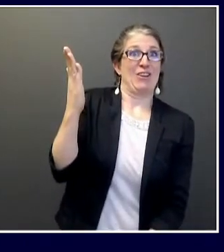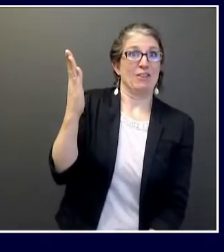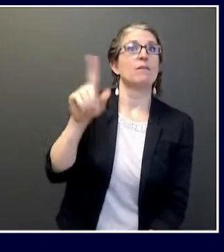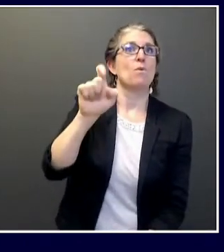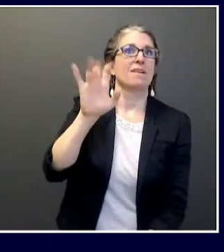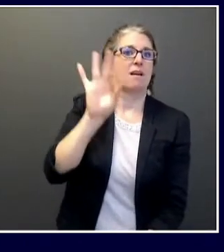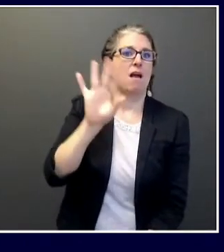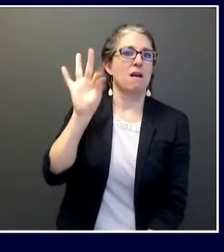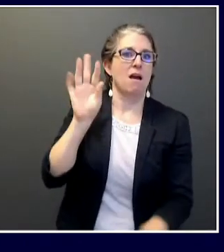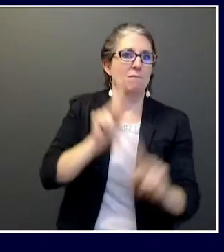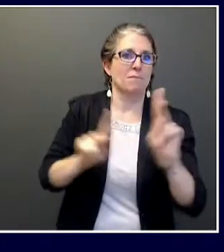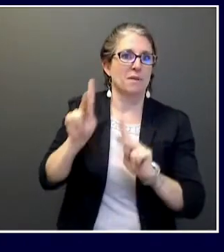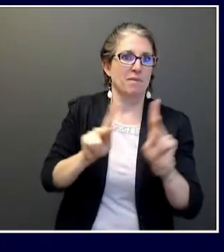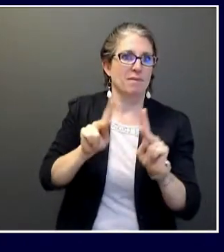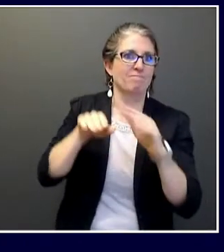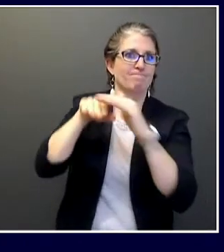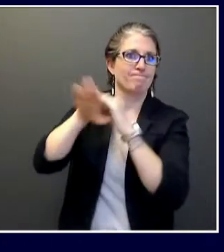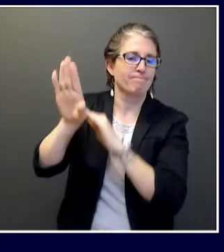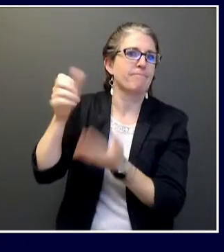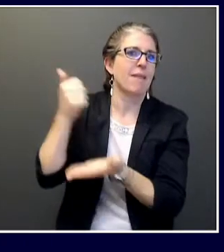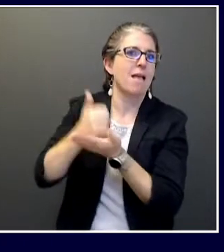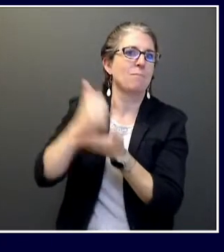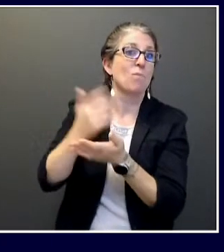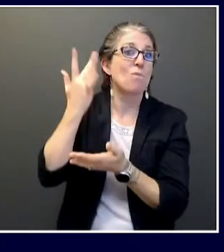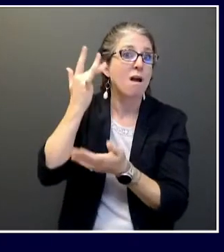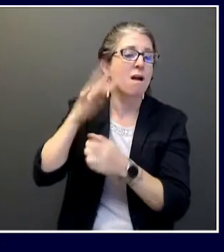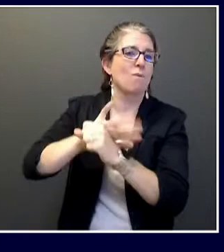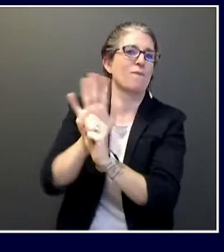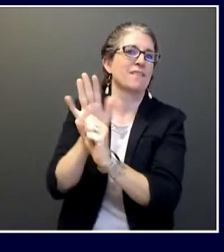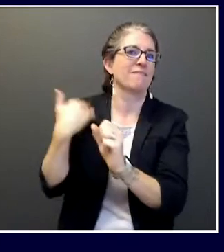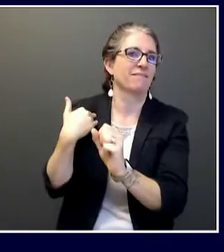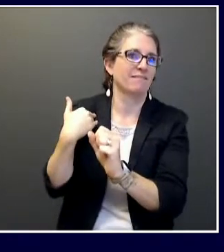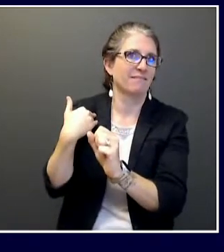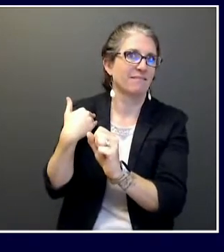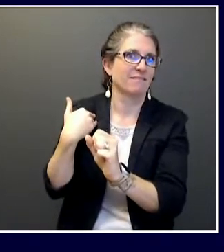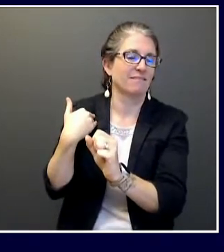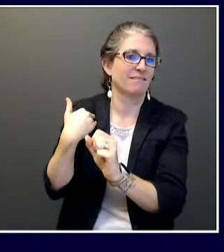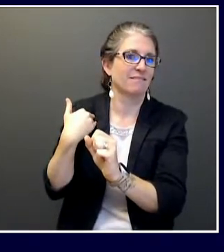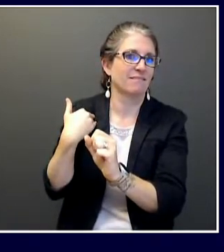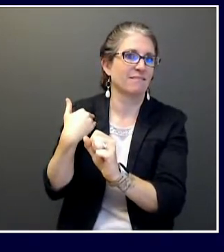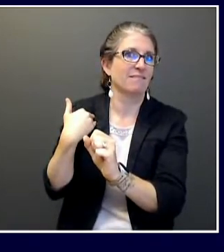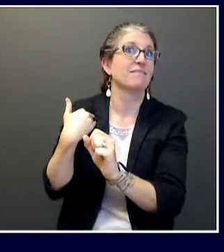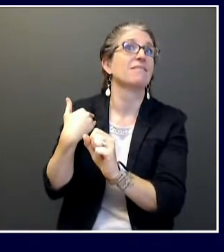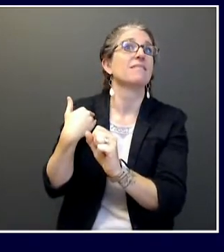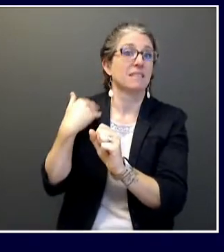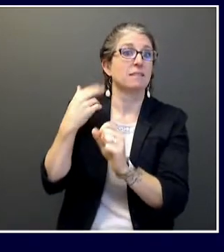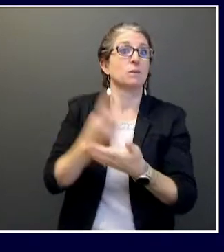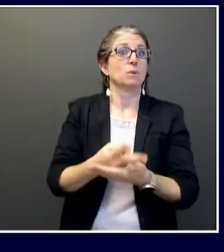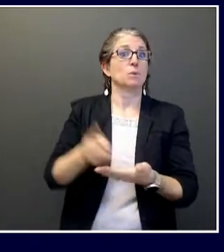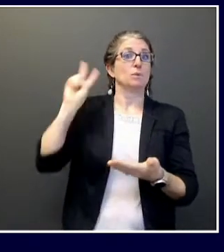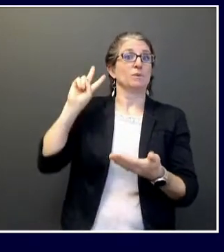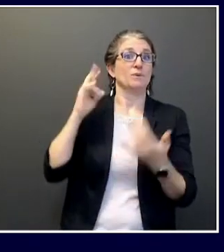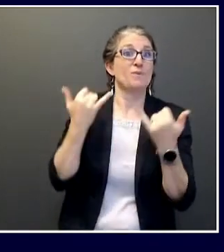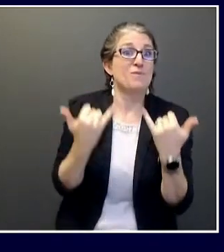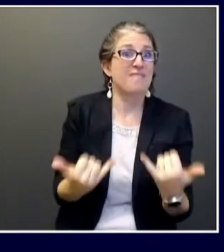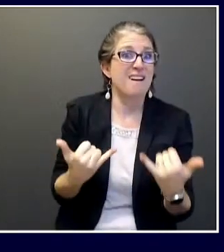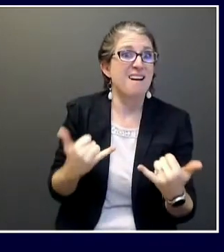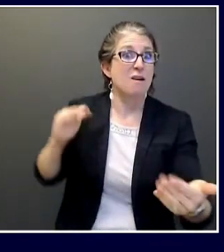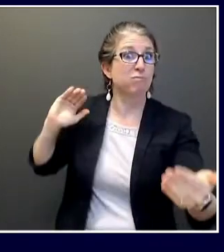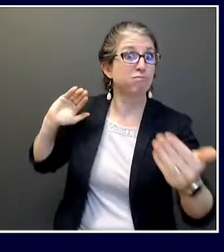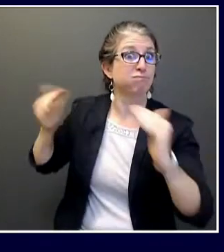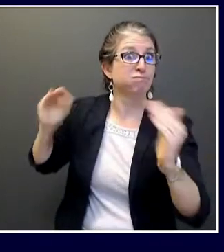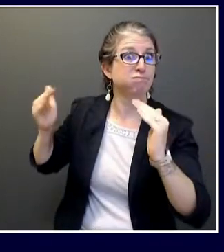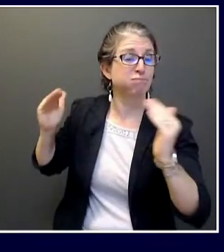199 people in the hospital. To put that number in context, 2 weeks ago, or 1 incubation period ago, there